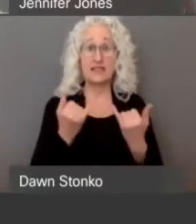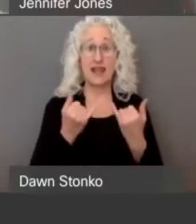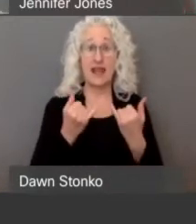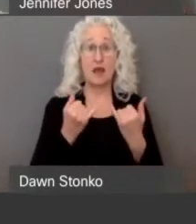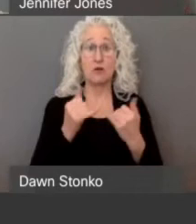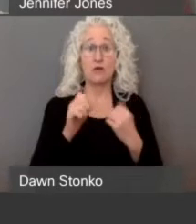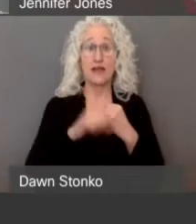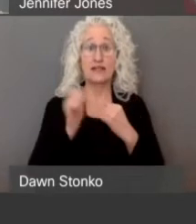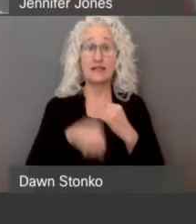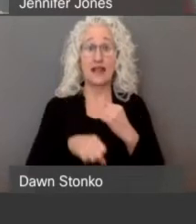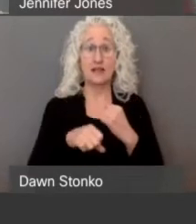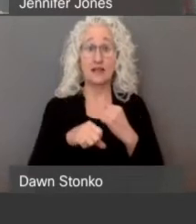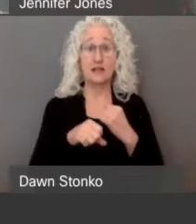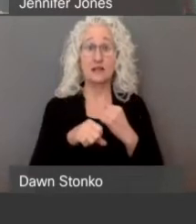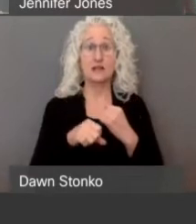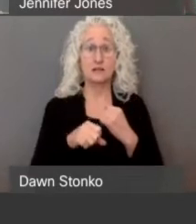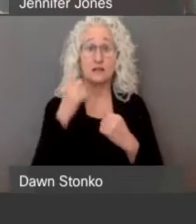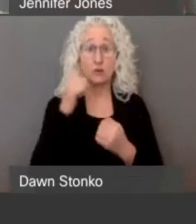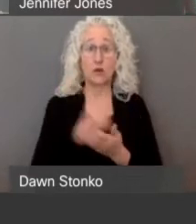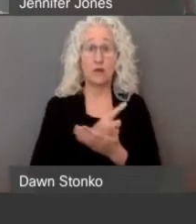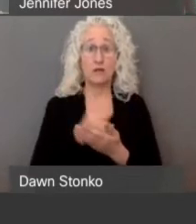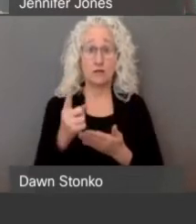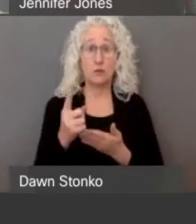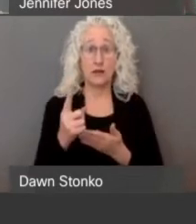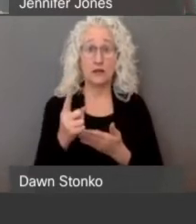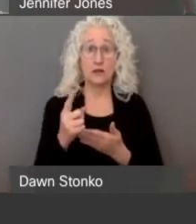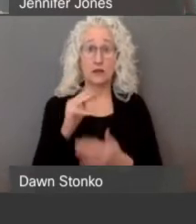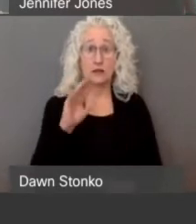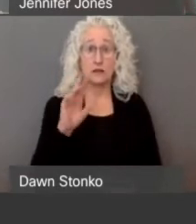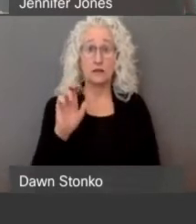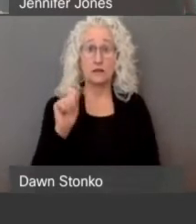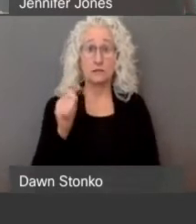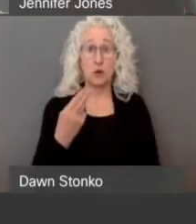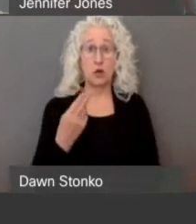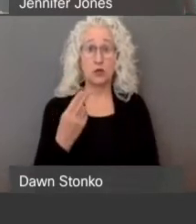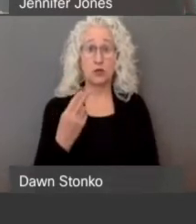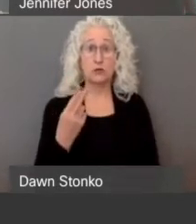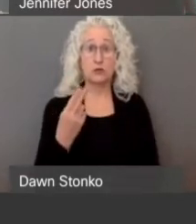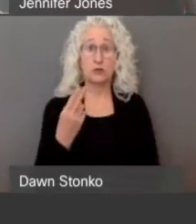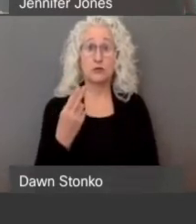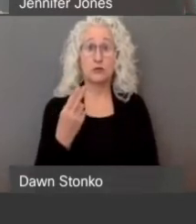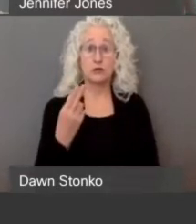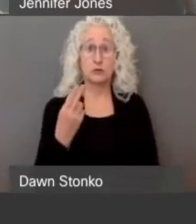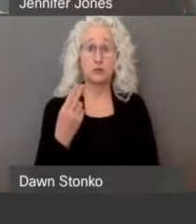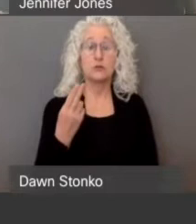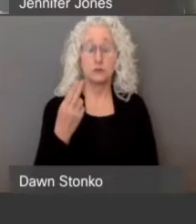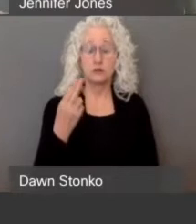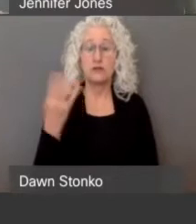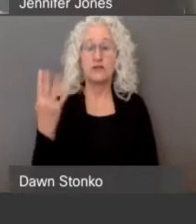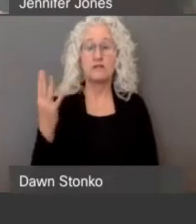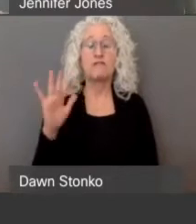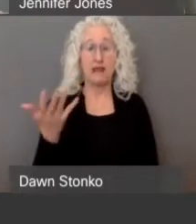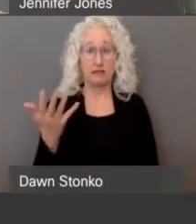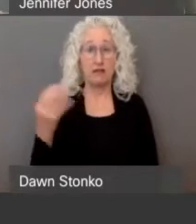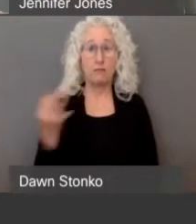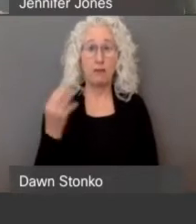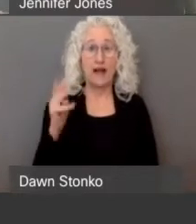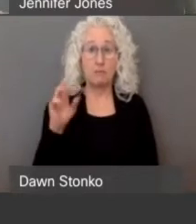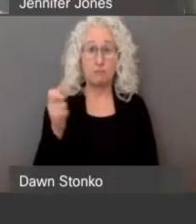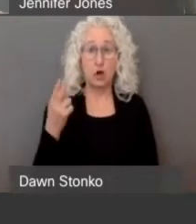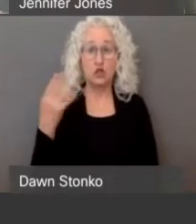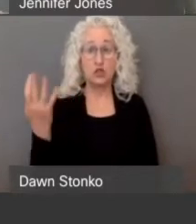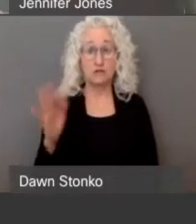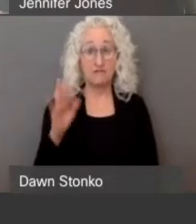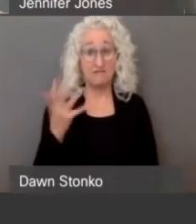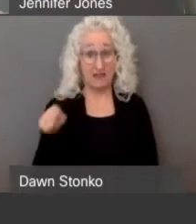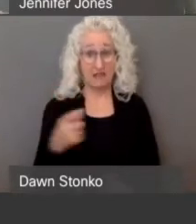this week, March 5th. That's Friday, March 5th, this week. This funding